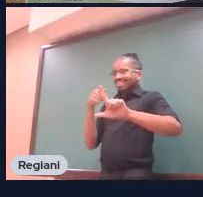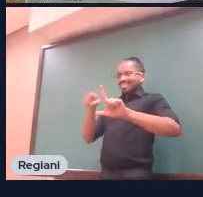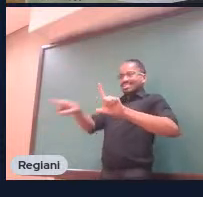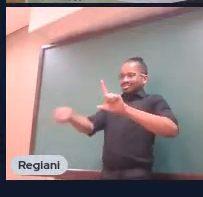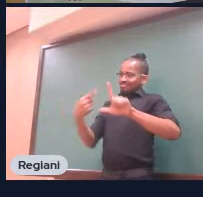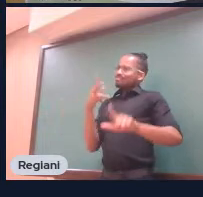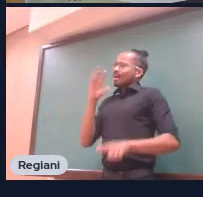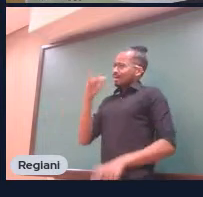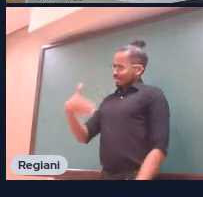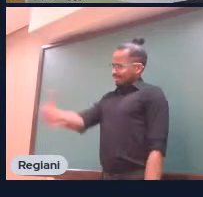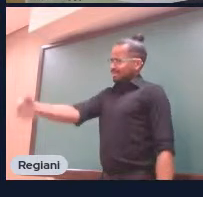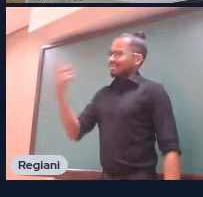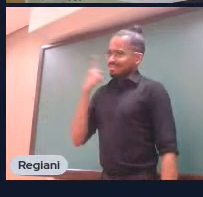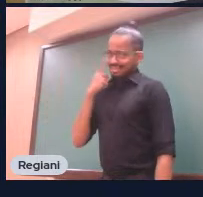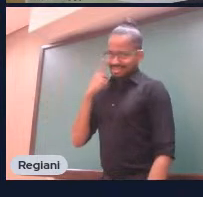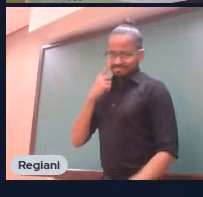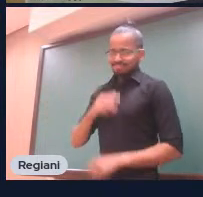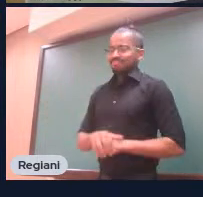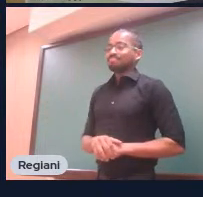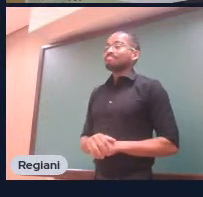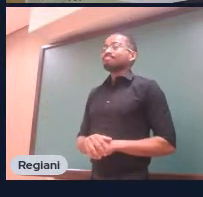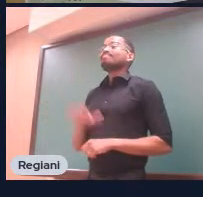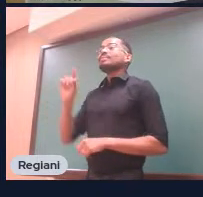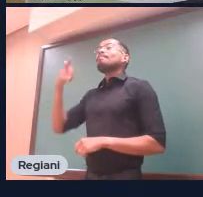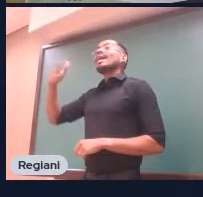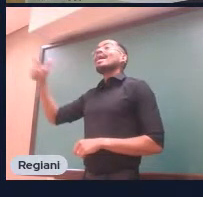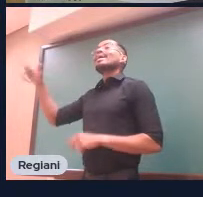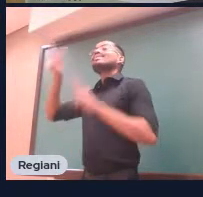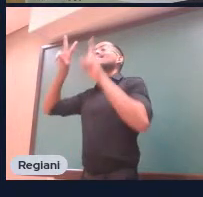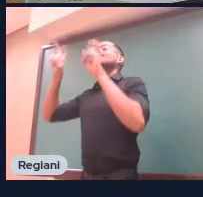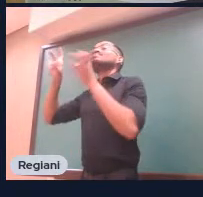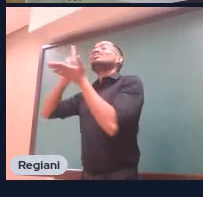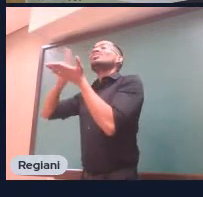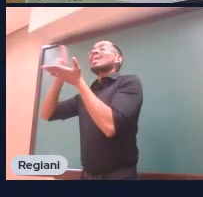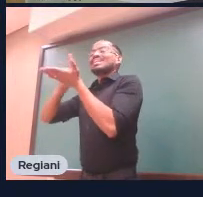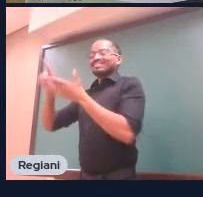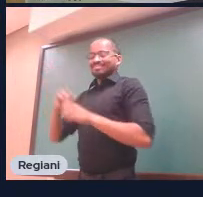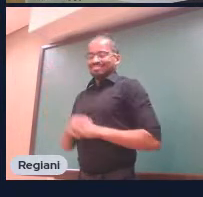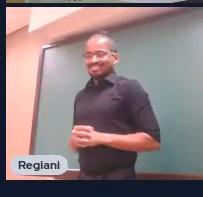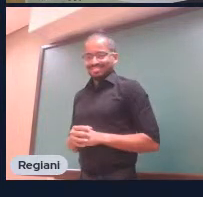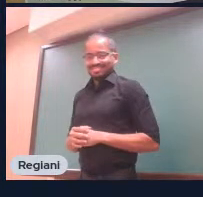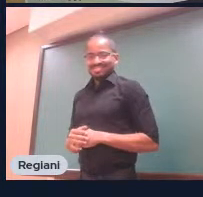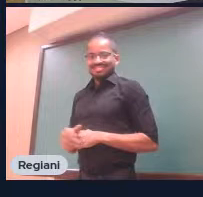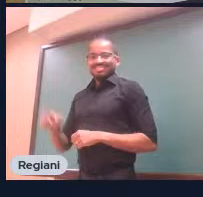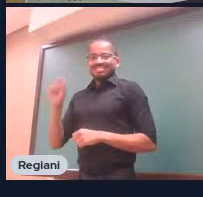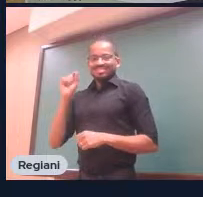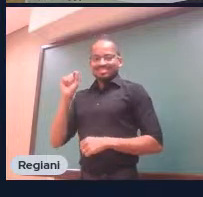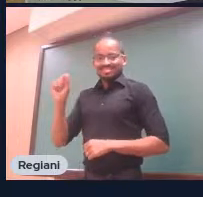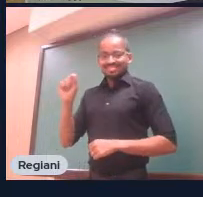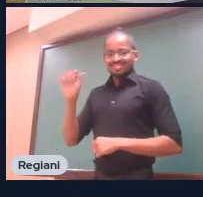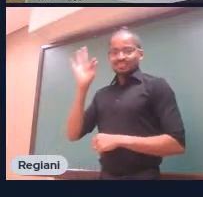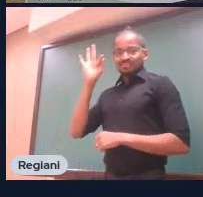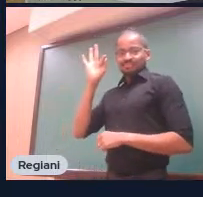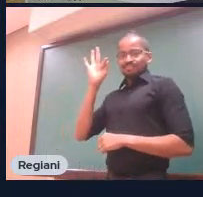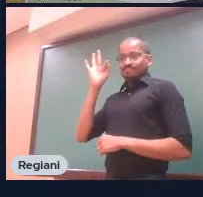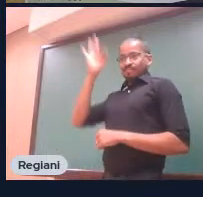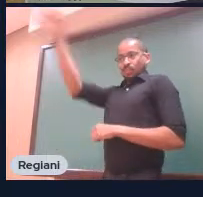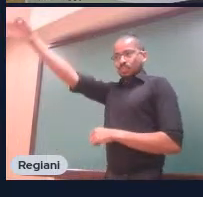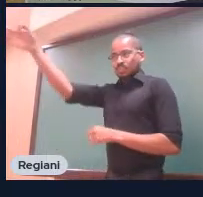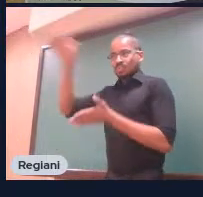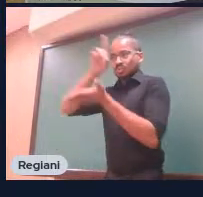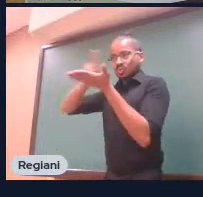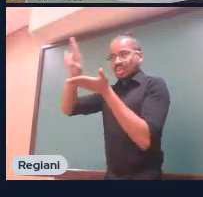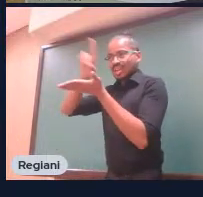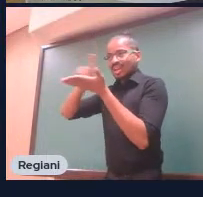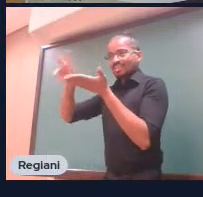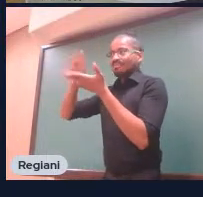Now, what are the facts about the dictionary? When future dictionary users will use their dictionaries, they will know a few things about them. They will